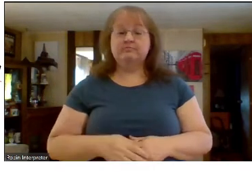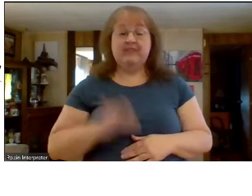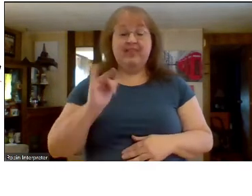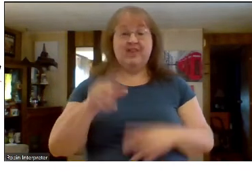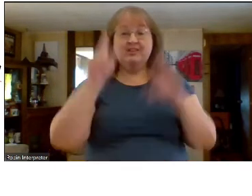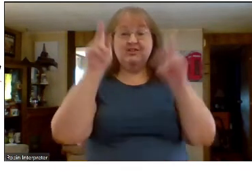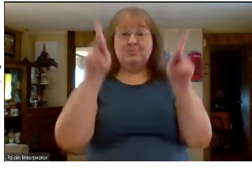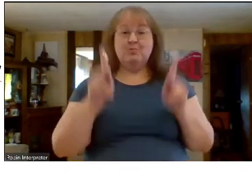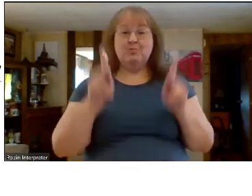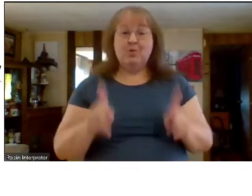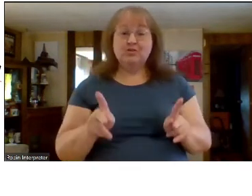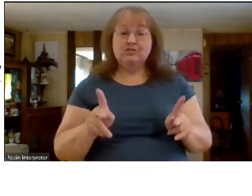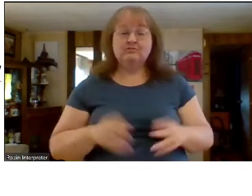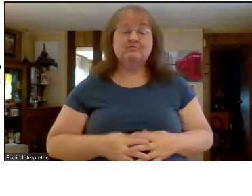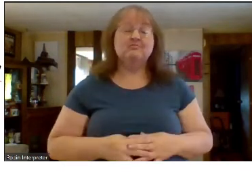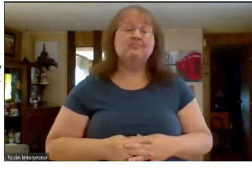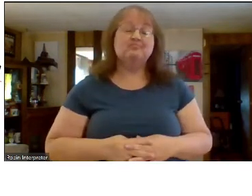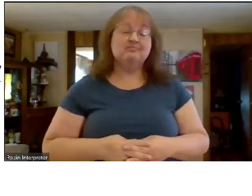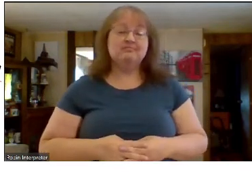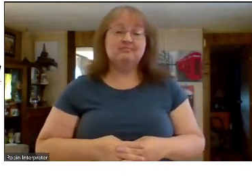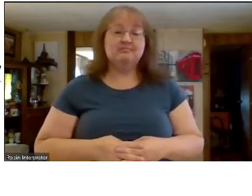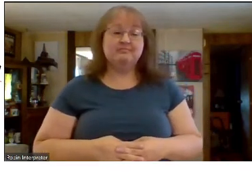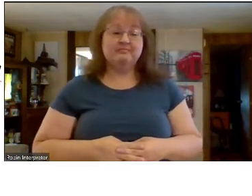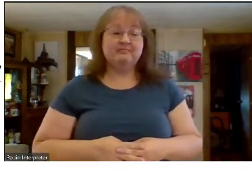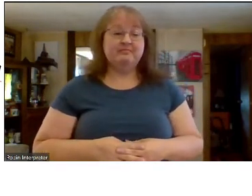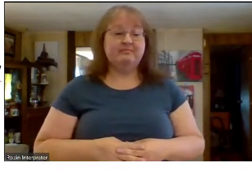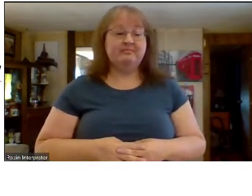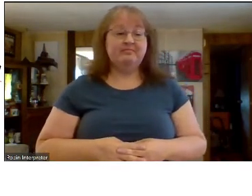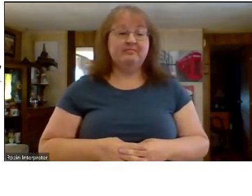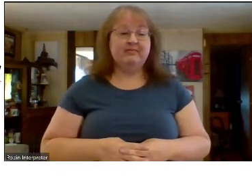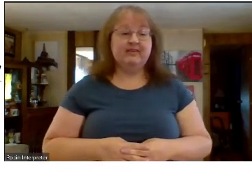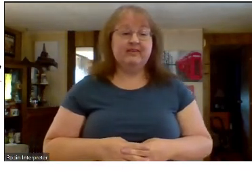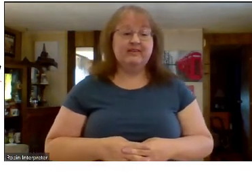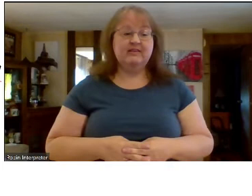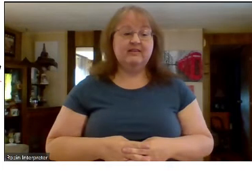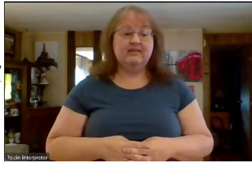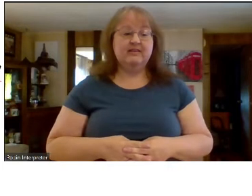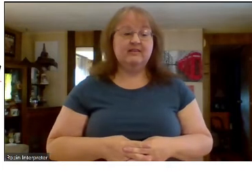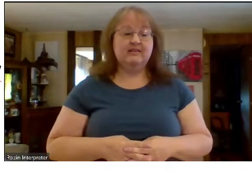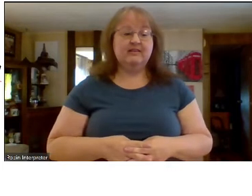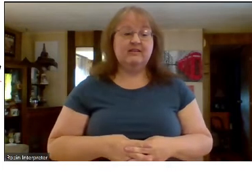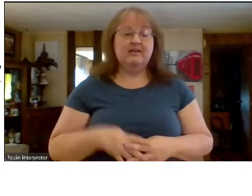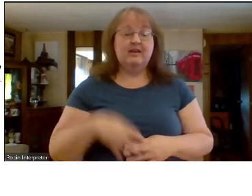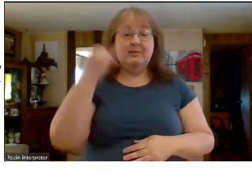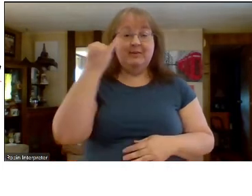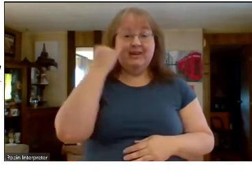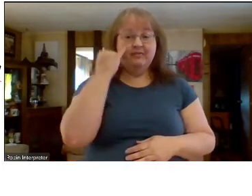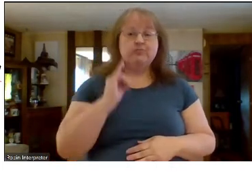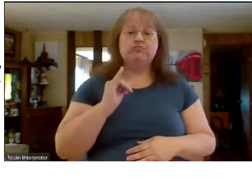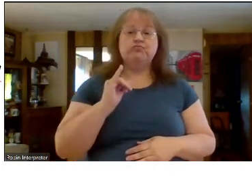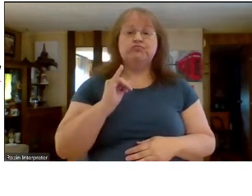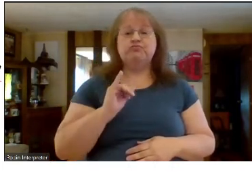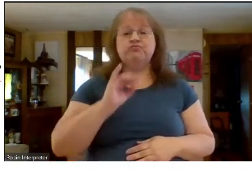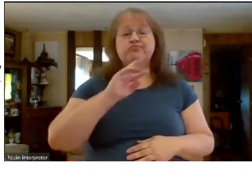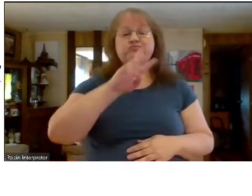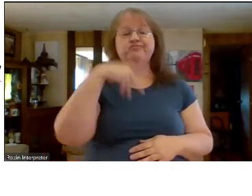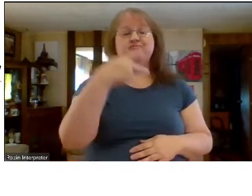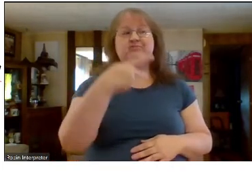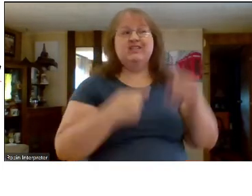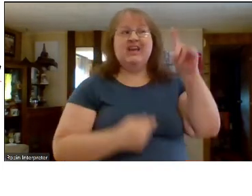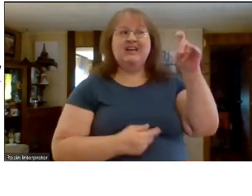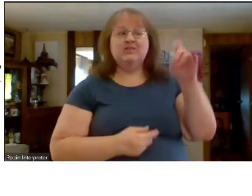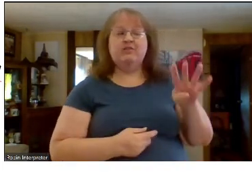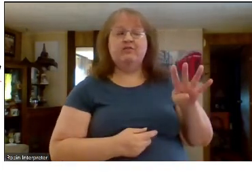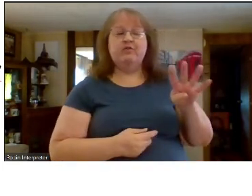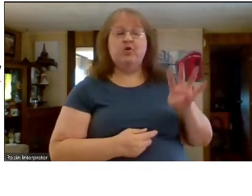over 400. Okay, that should be your proportion. If for some reason you